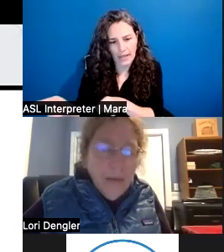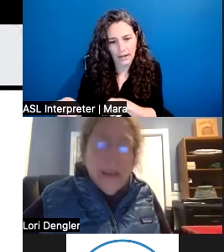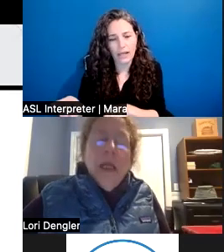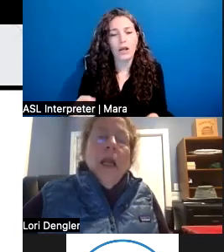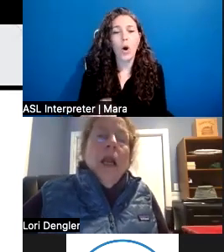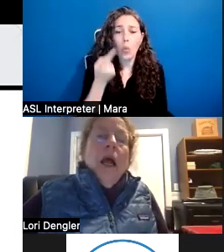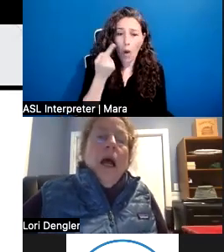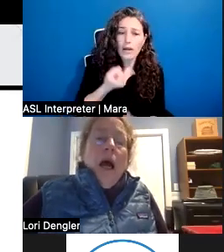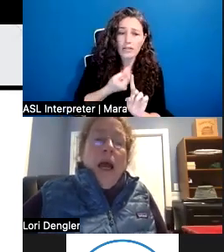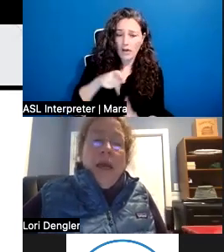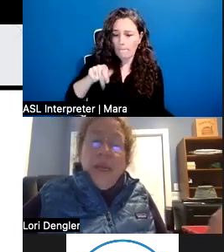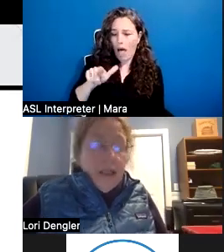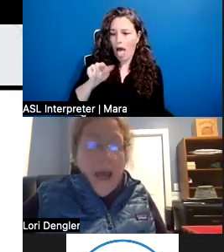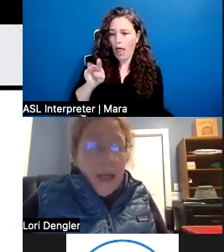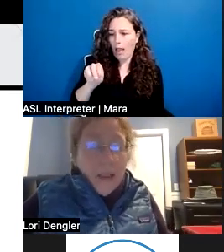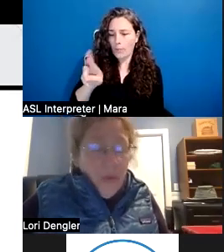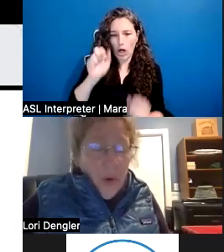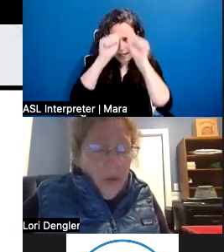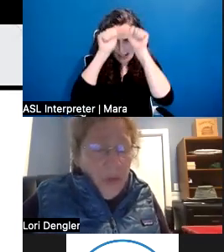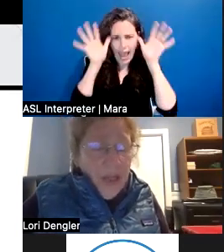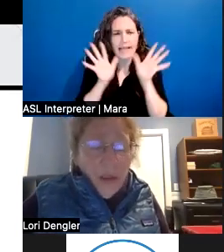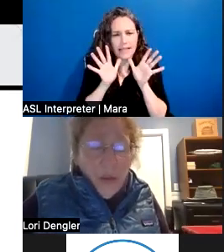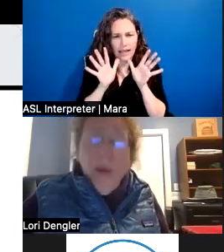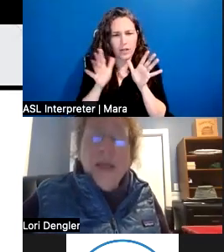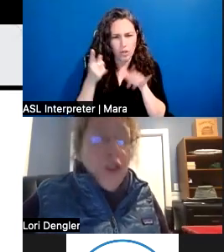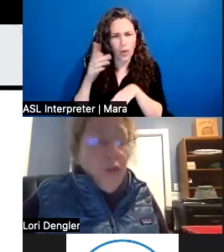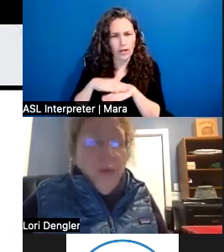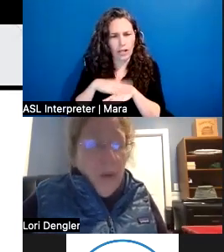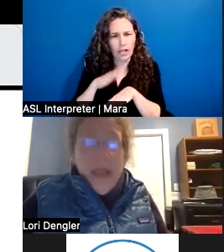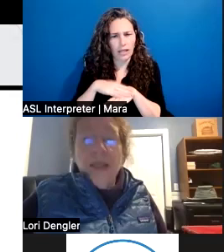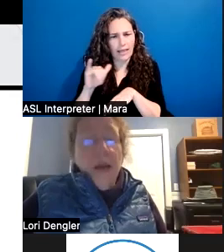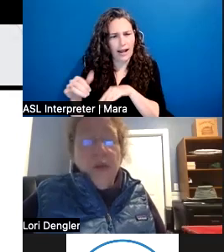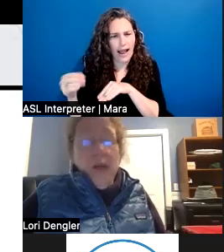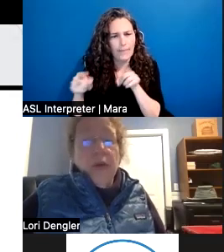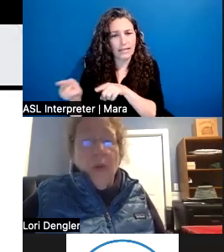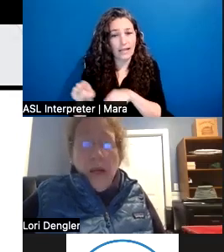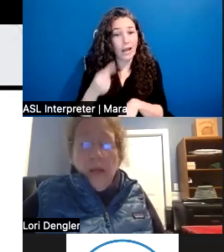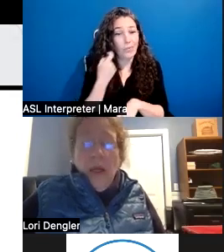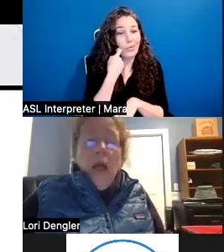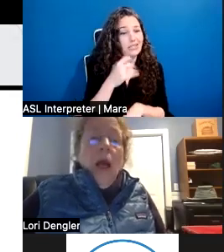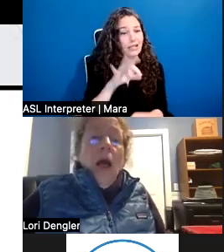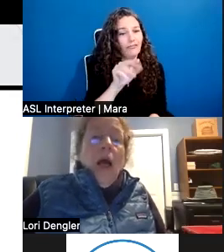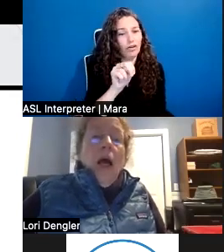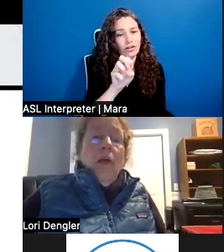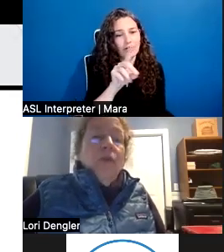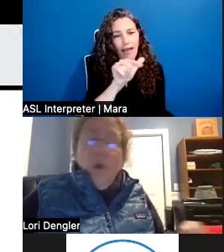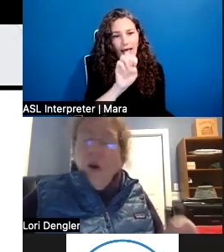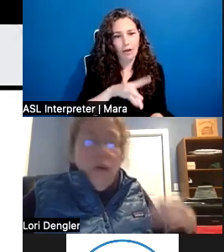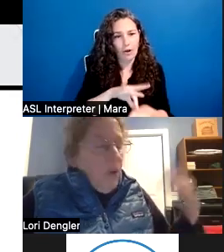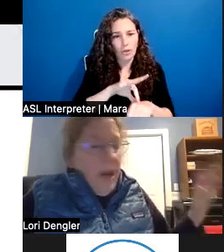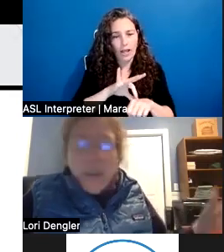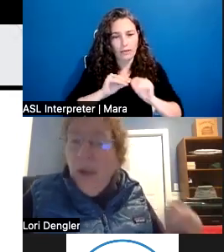Alaska. In this case, for the Ferndale earthquake, issued 4 minutes after the earthquake.